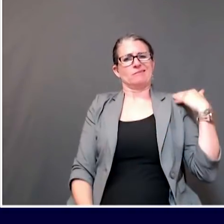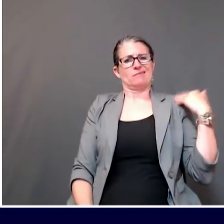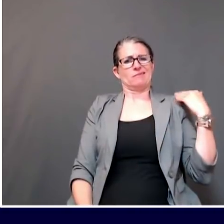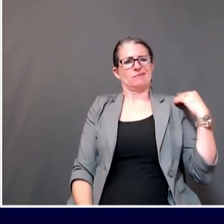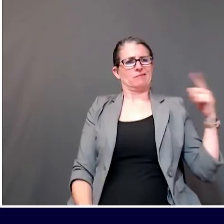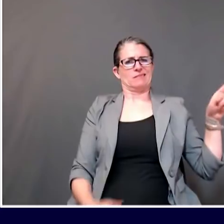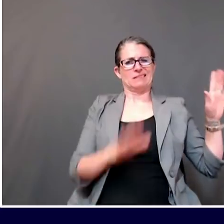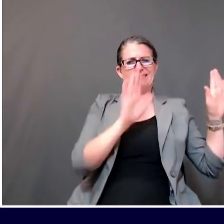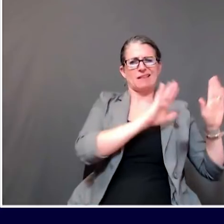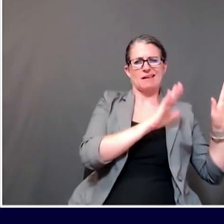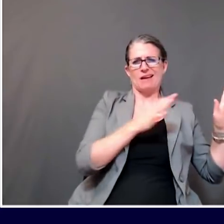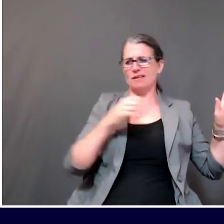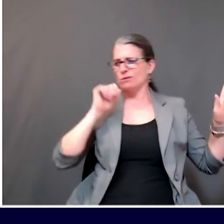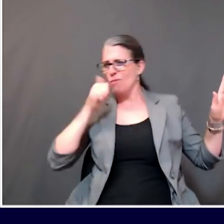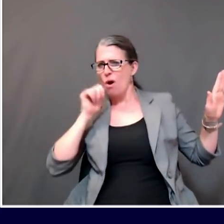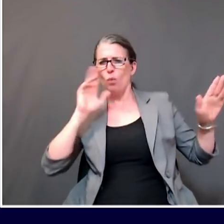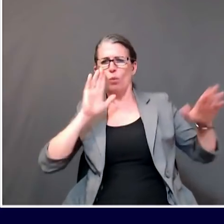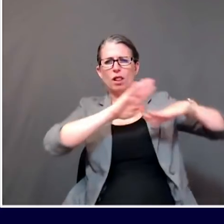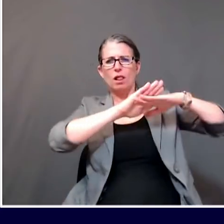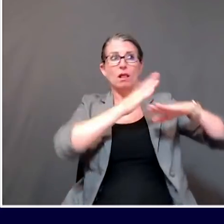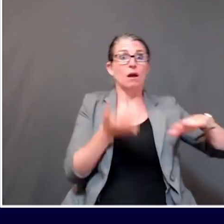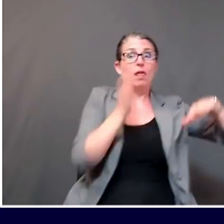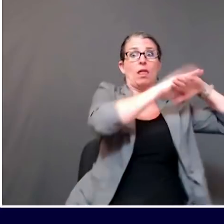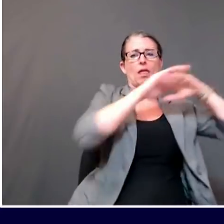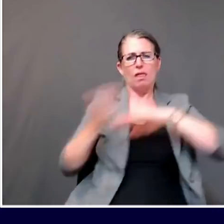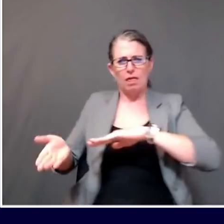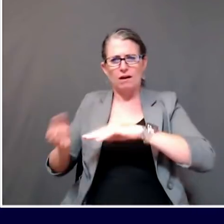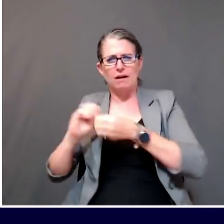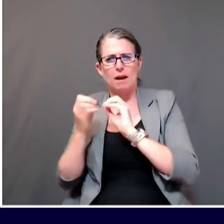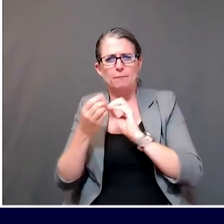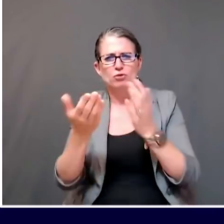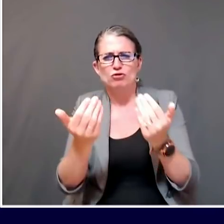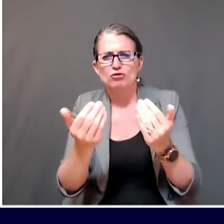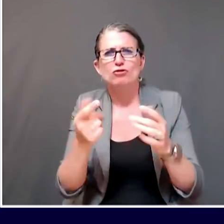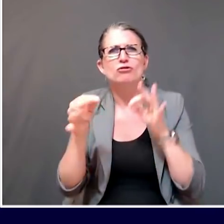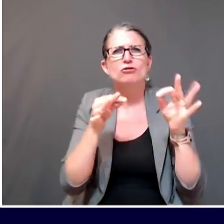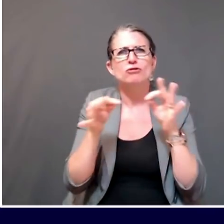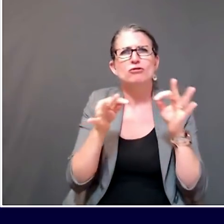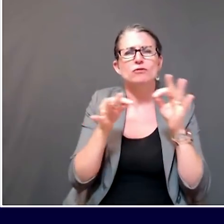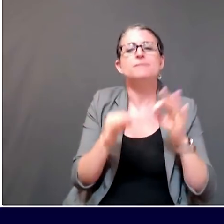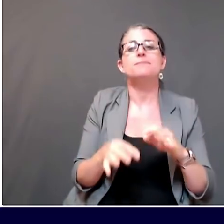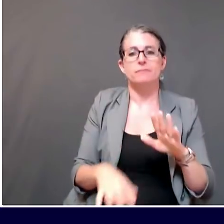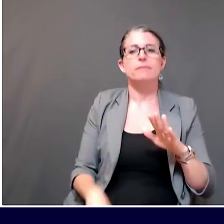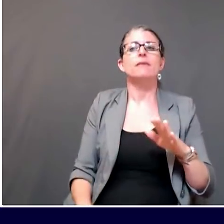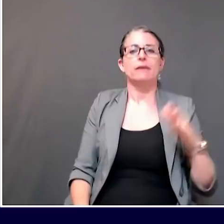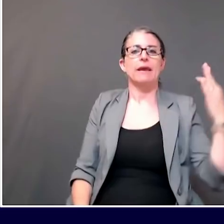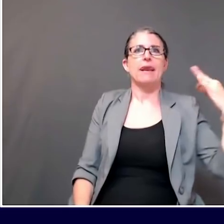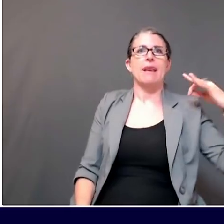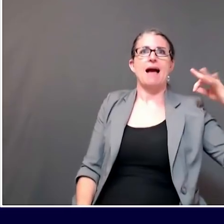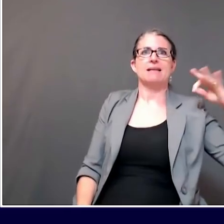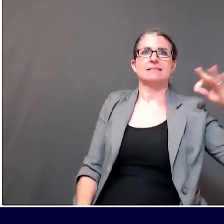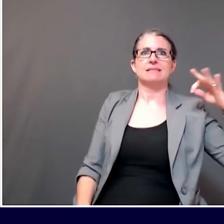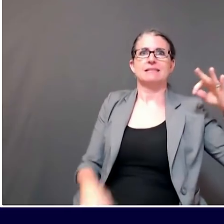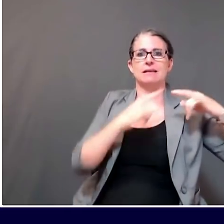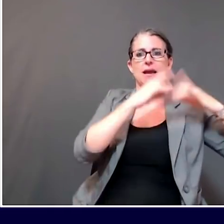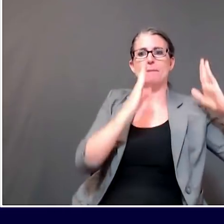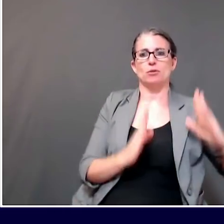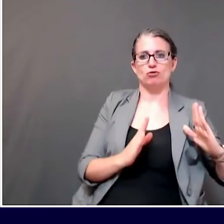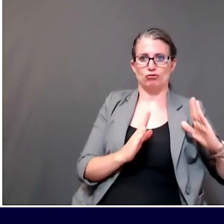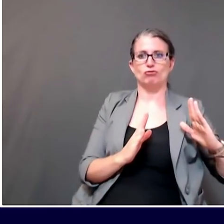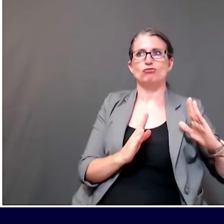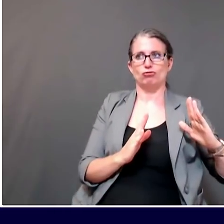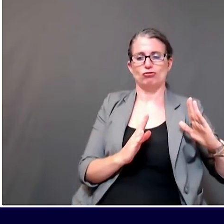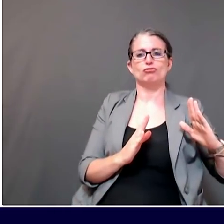and that was staff and campers as well. It was campers only. Campers only. Hold Okay. on.